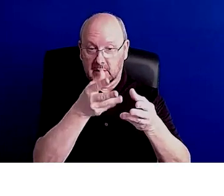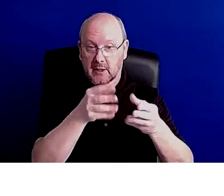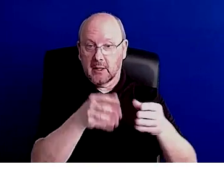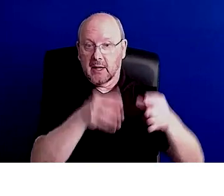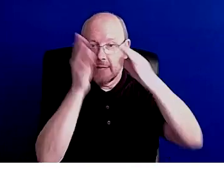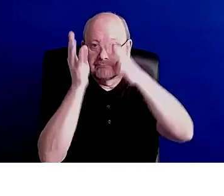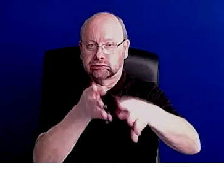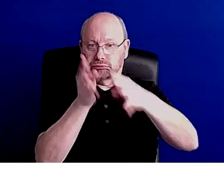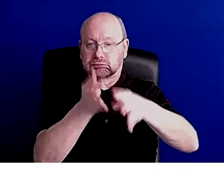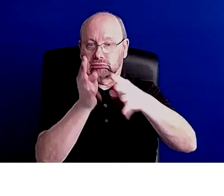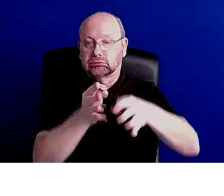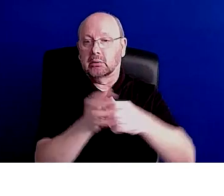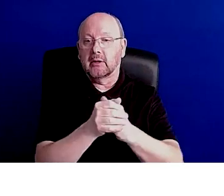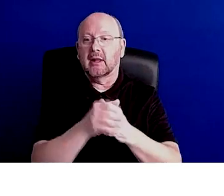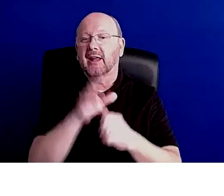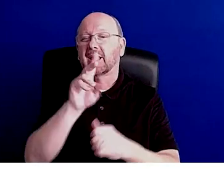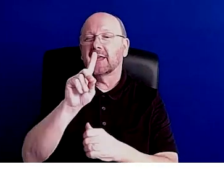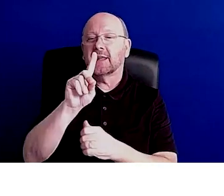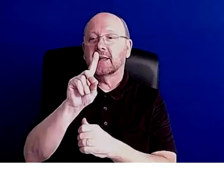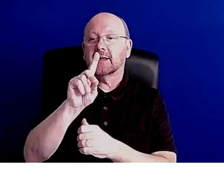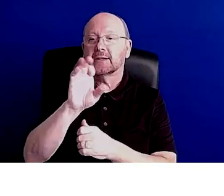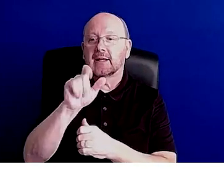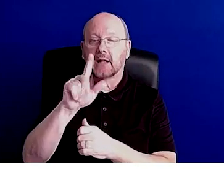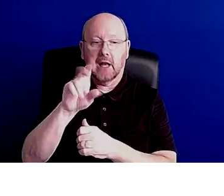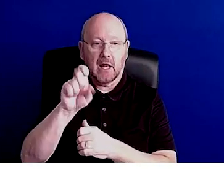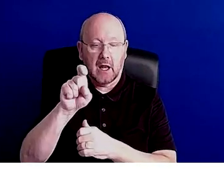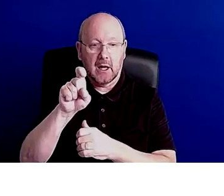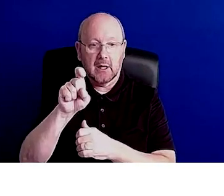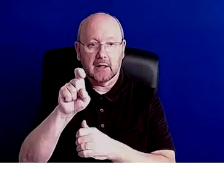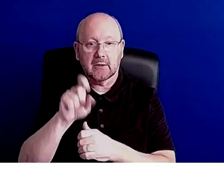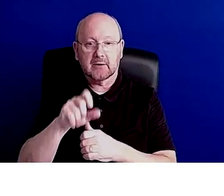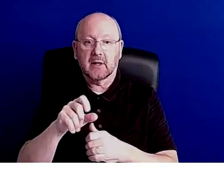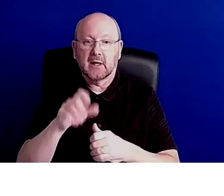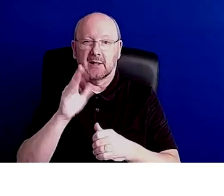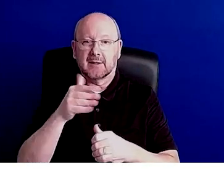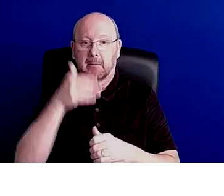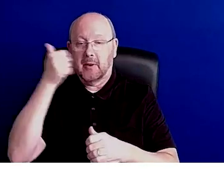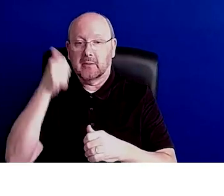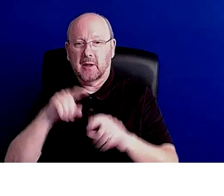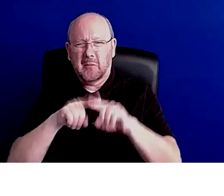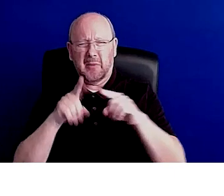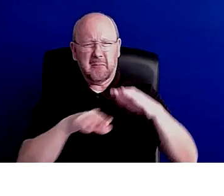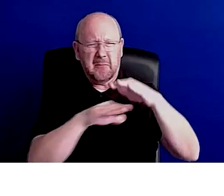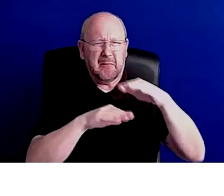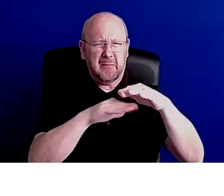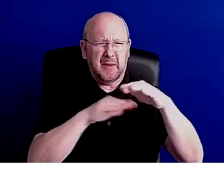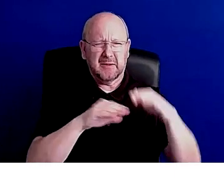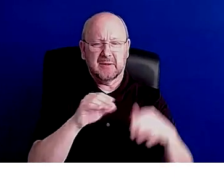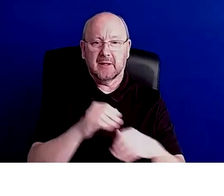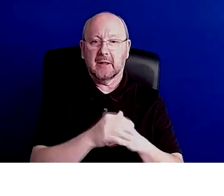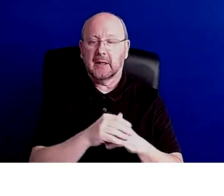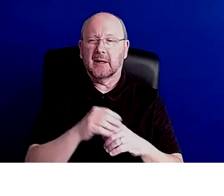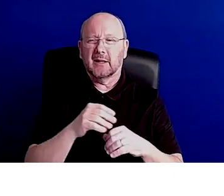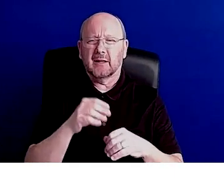The deluxe version is a lot better, but the base model will absolutely get you by on probably So 99%. how do you feed that